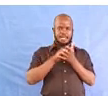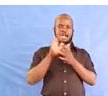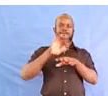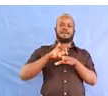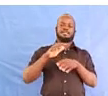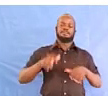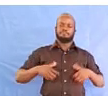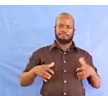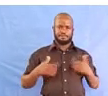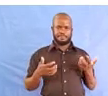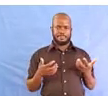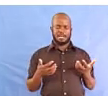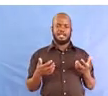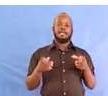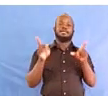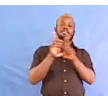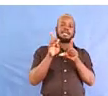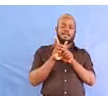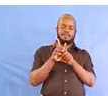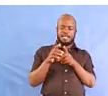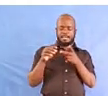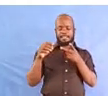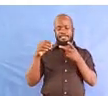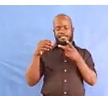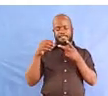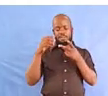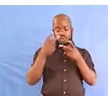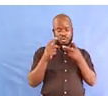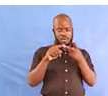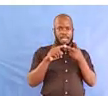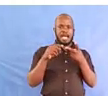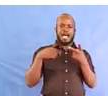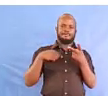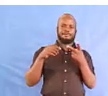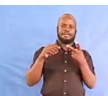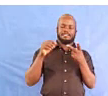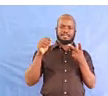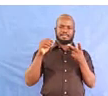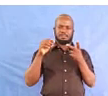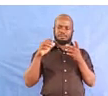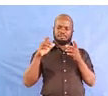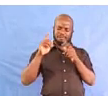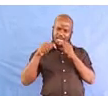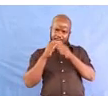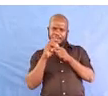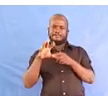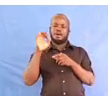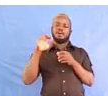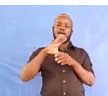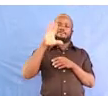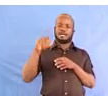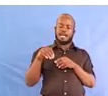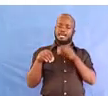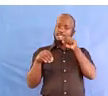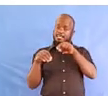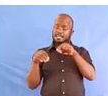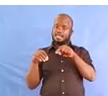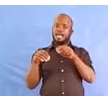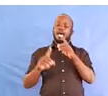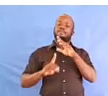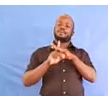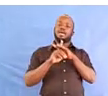the SIV that infects chimpanzees. The closest relative of HIV-2, a viral species largely found in